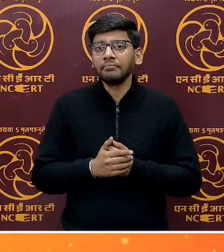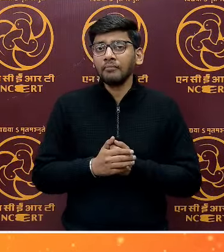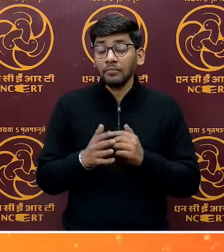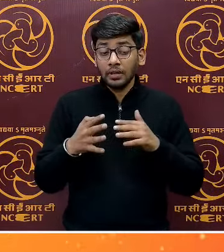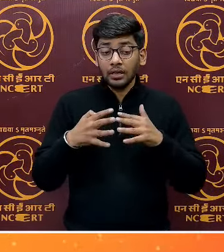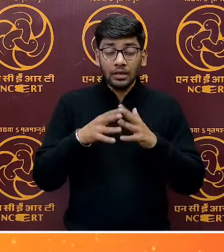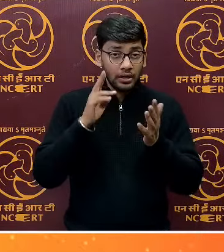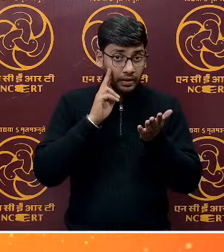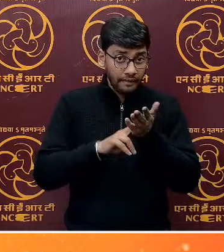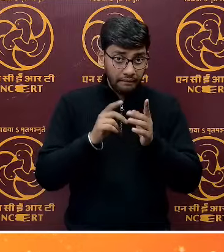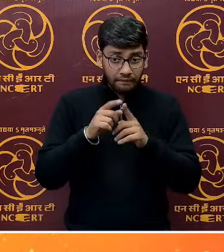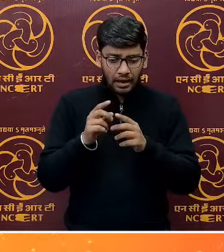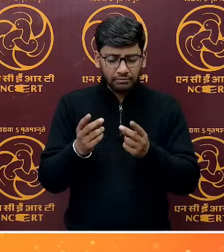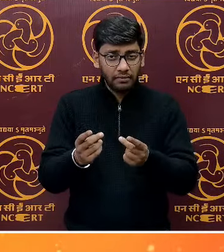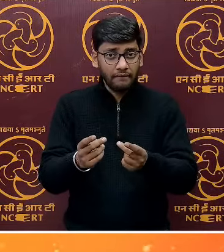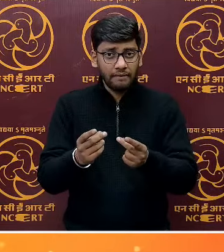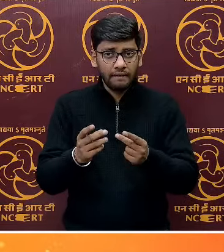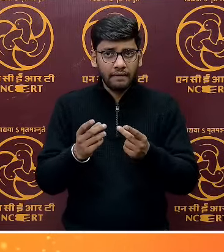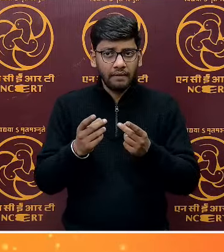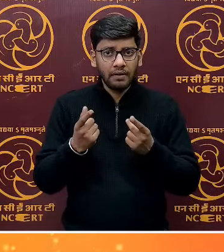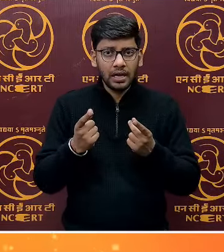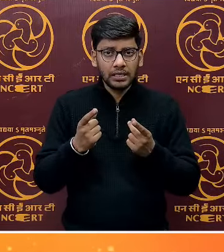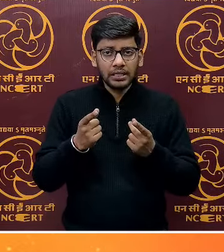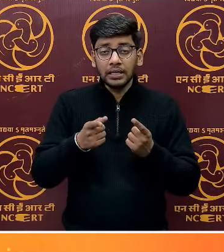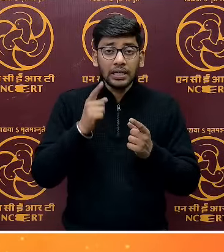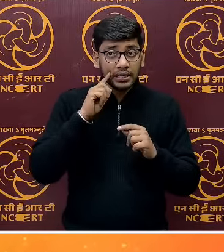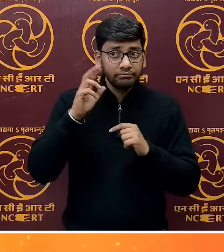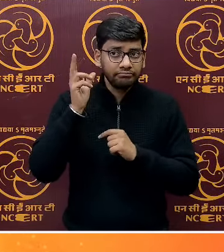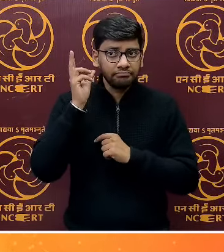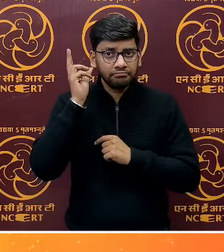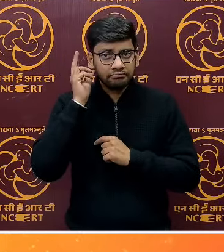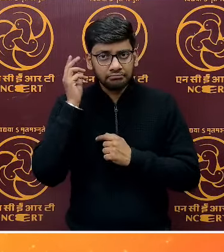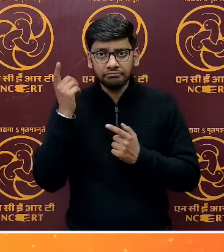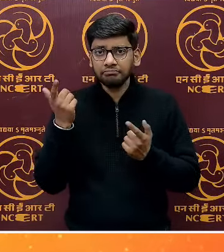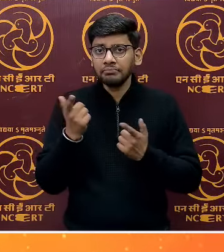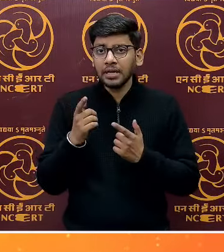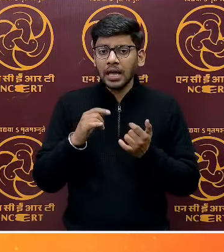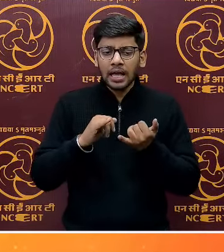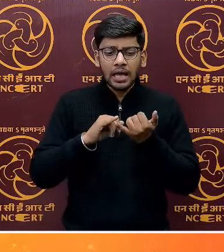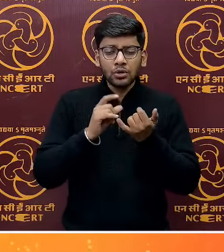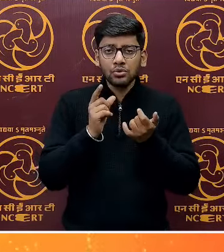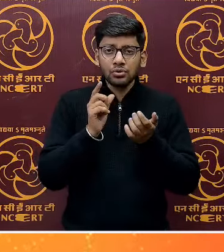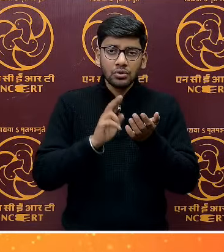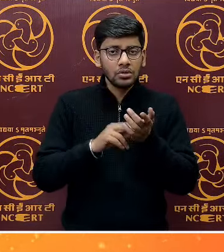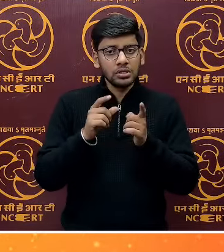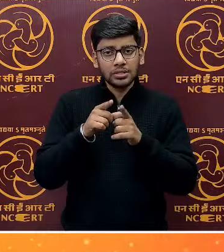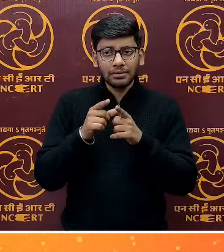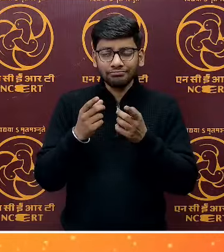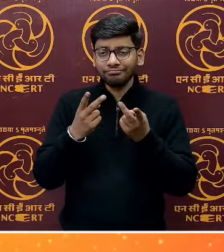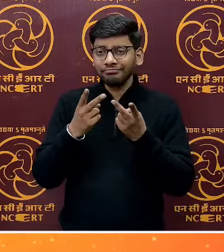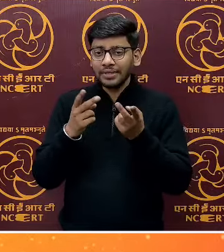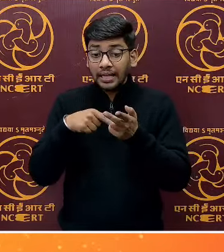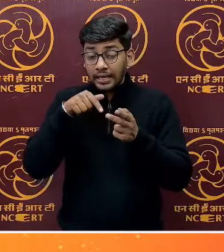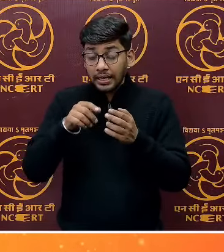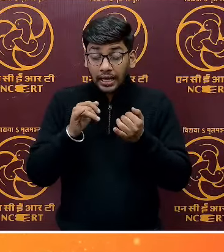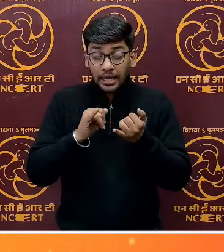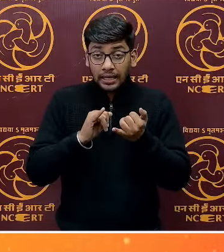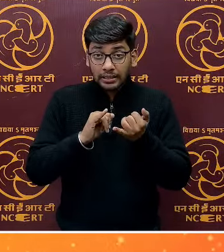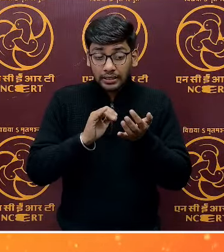winds travel fast high up in the air, and you hear different kinds of sounds, and it's music.